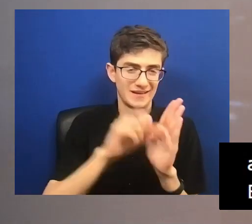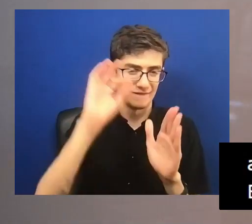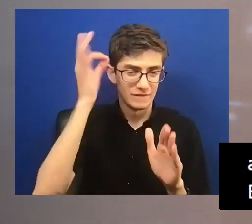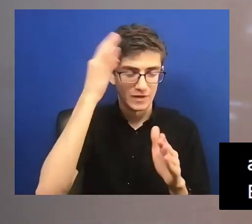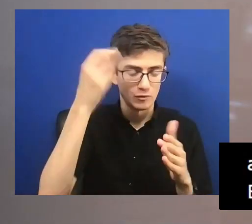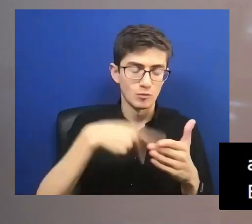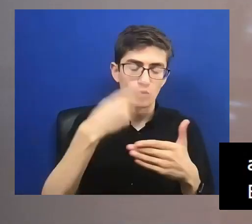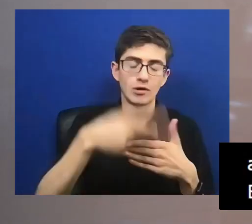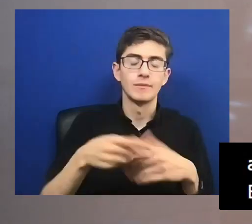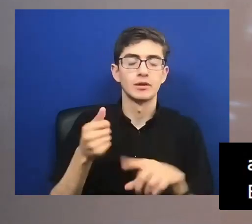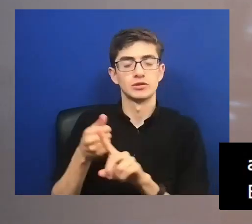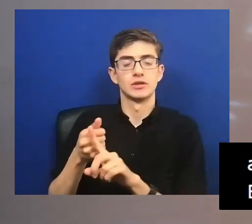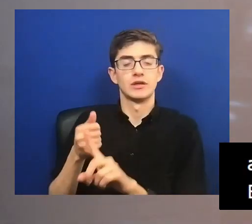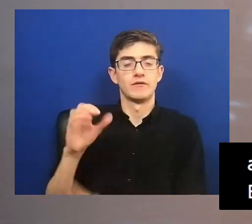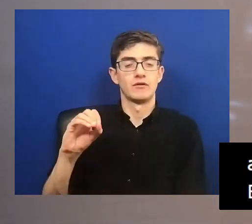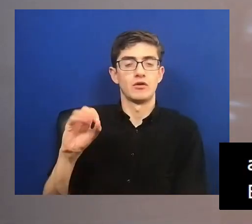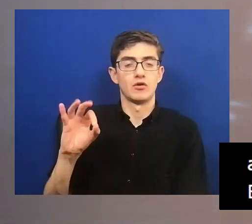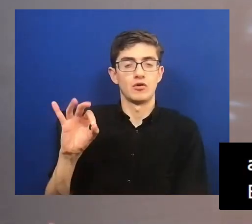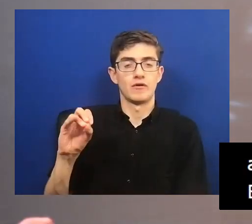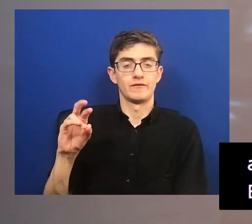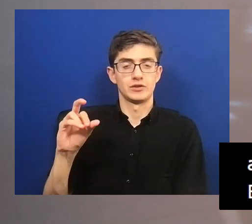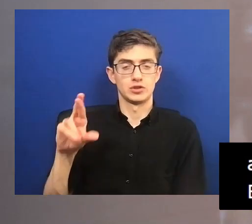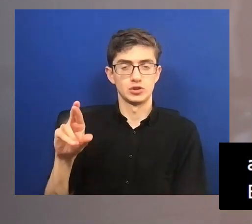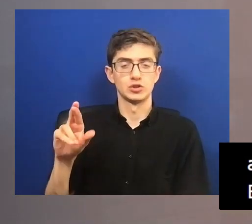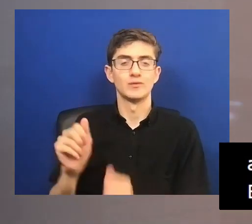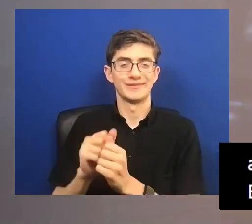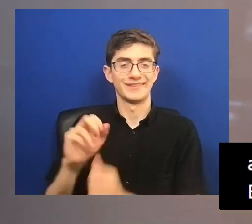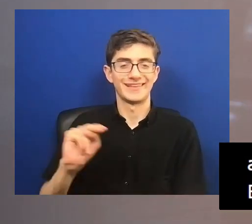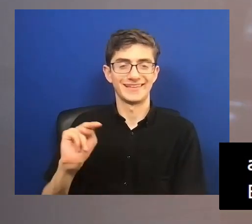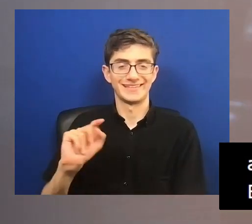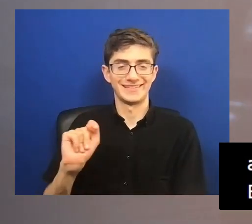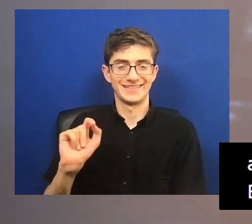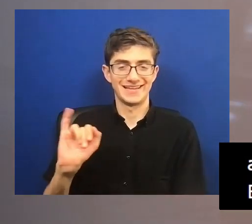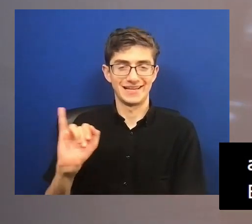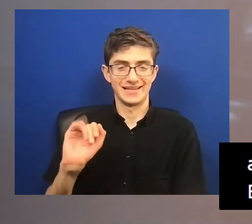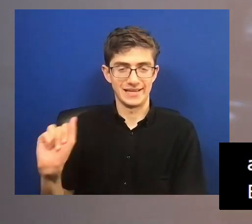NTIA, as Ms. Slater was talking about. And